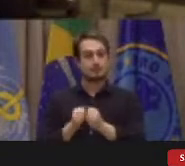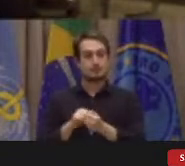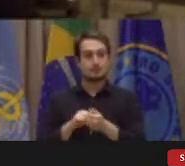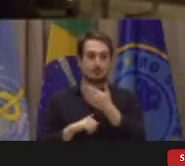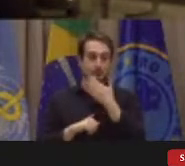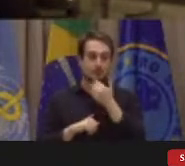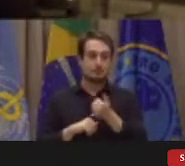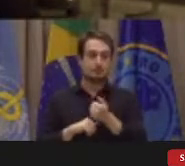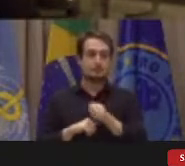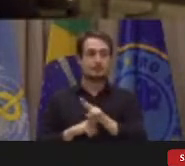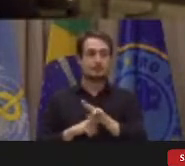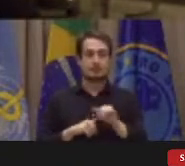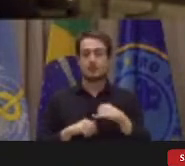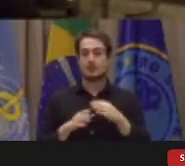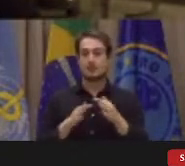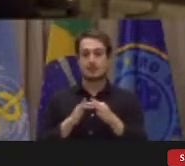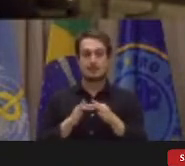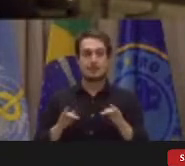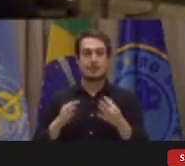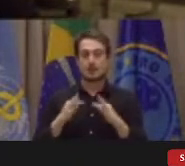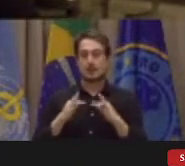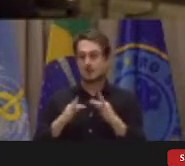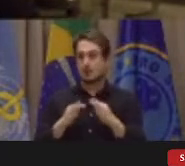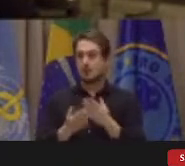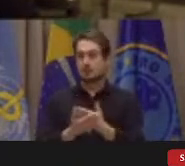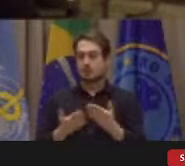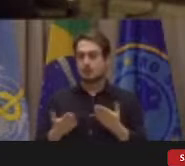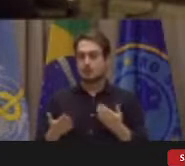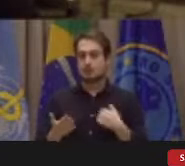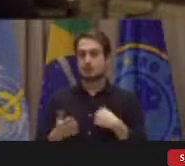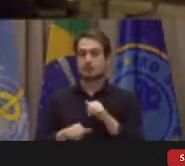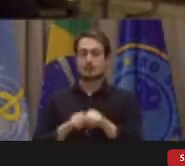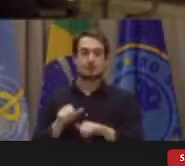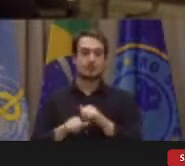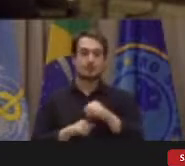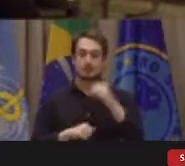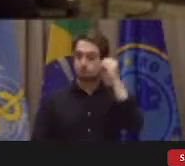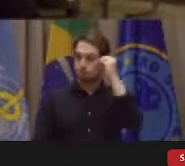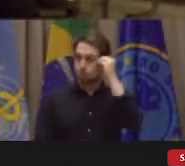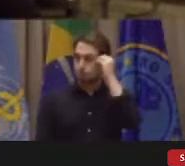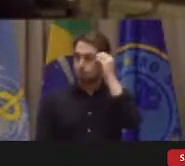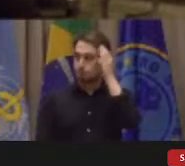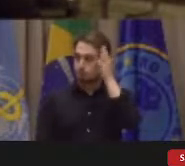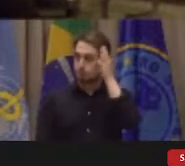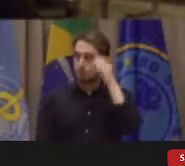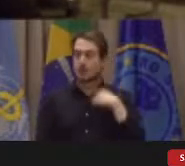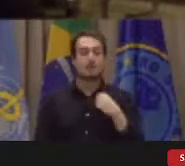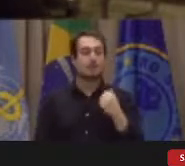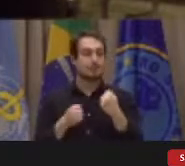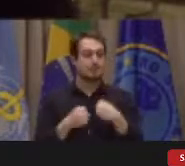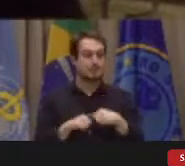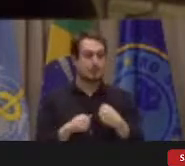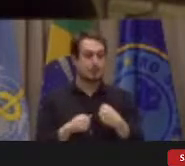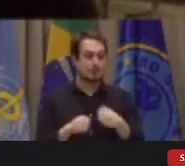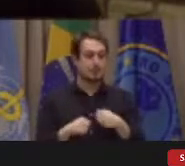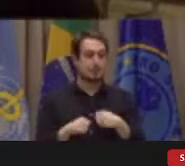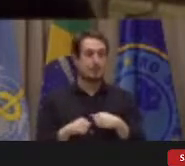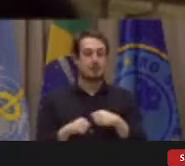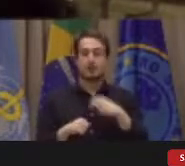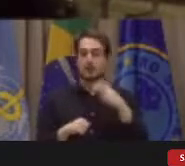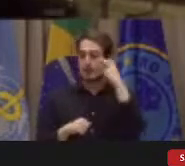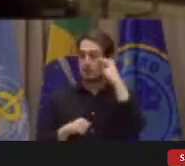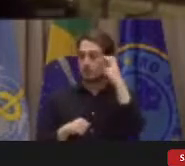have to improve this. It's going to be simple, and then just simply changing